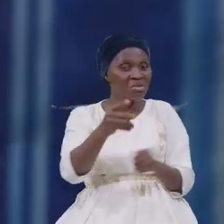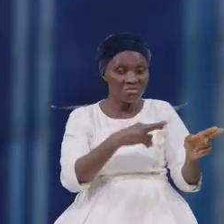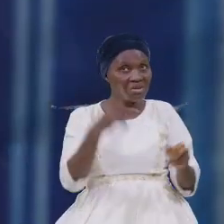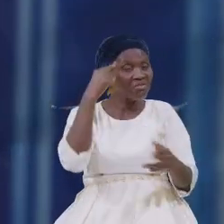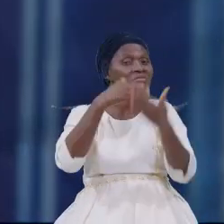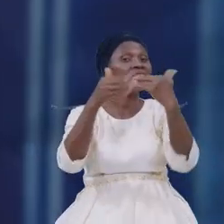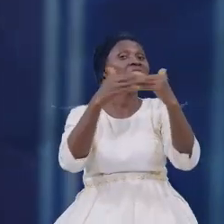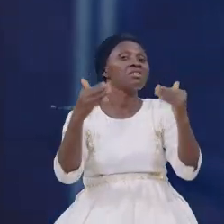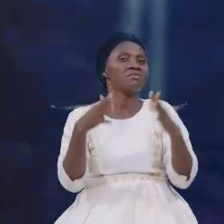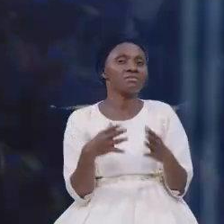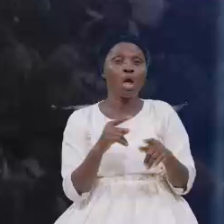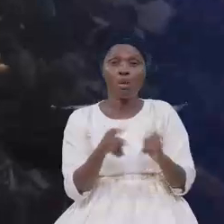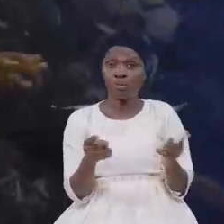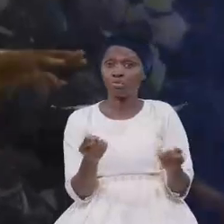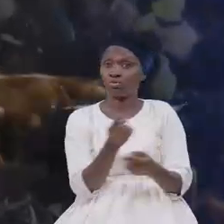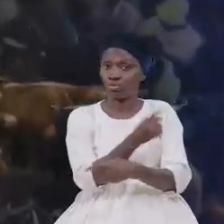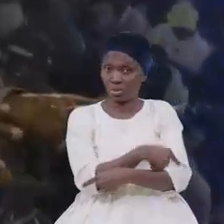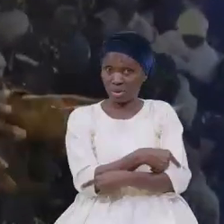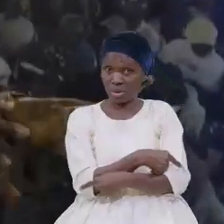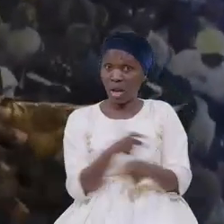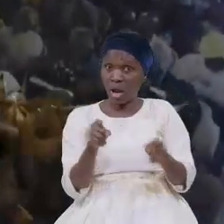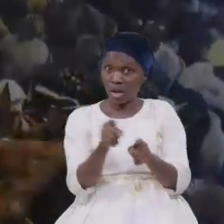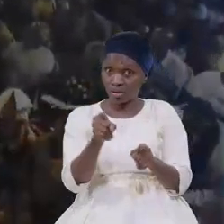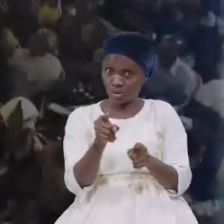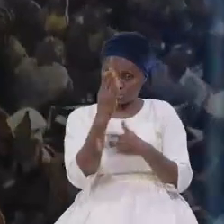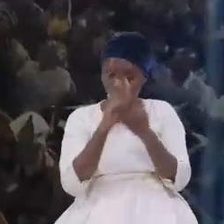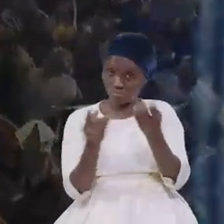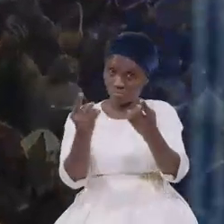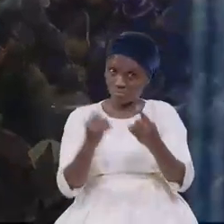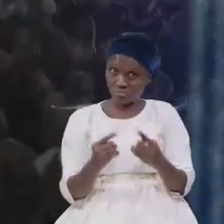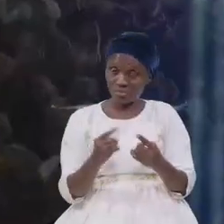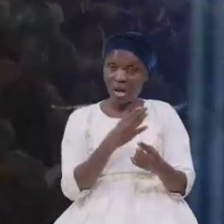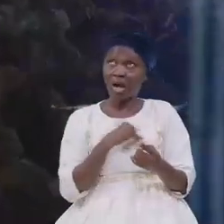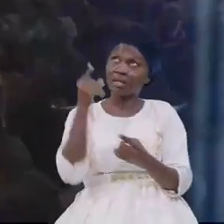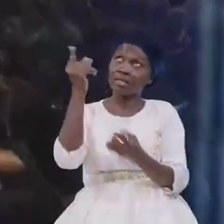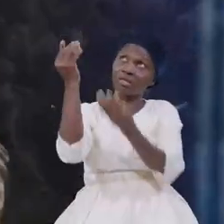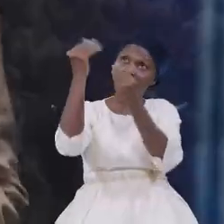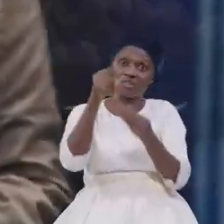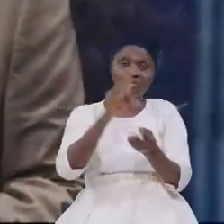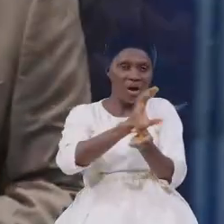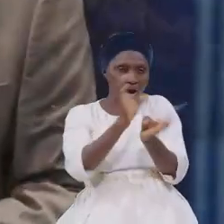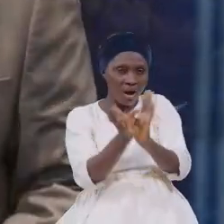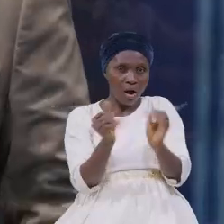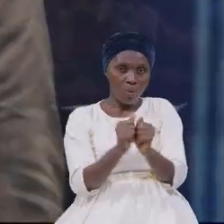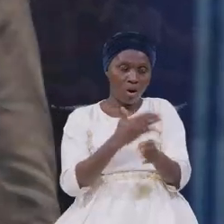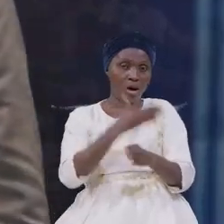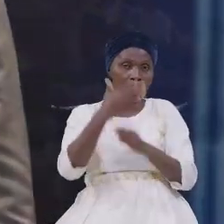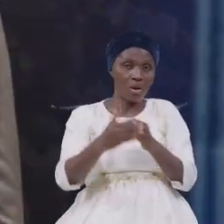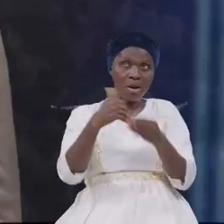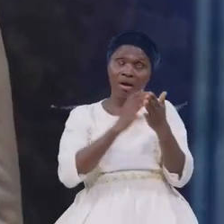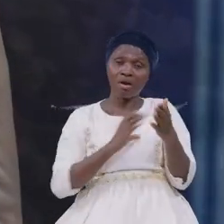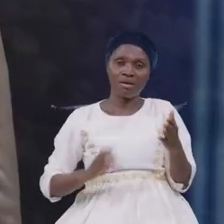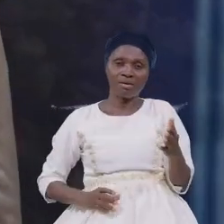you come and he gives you the conversion with completeness in Christ, thank